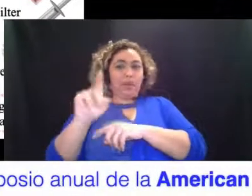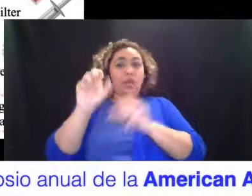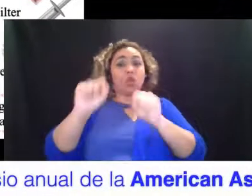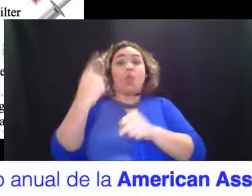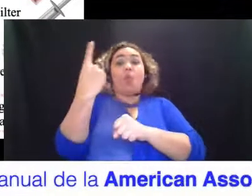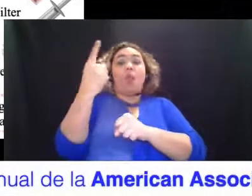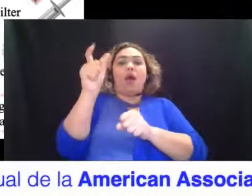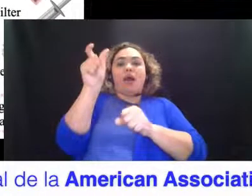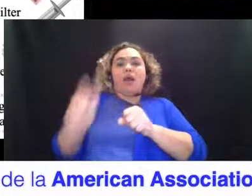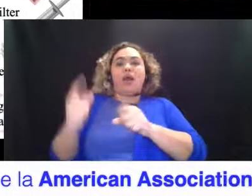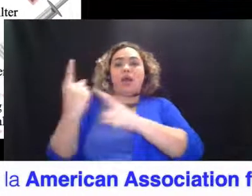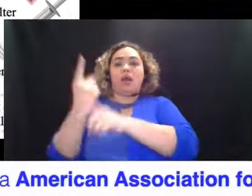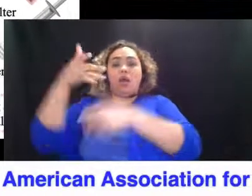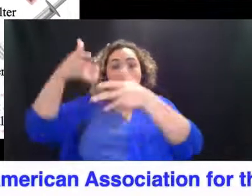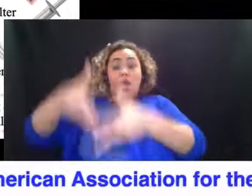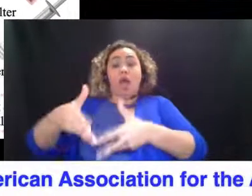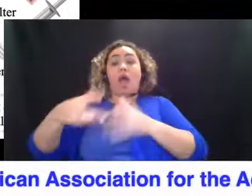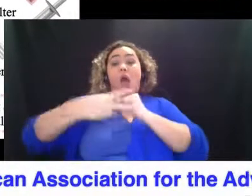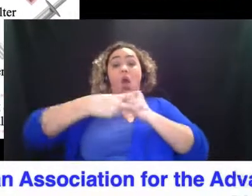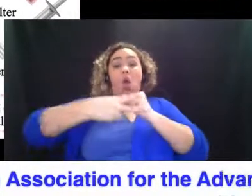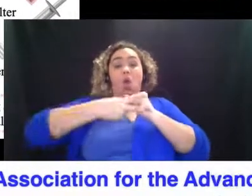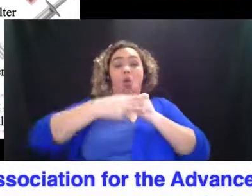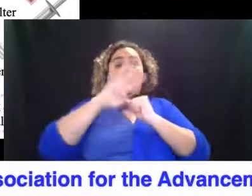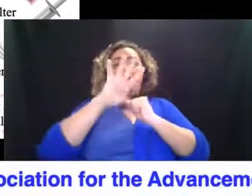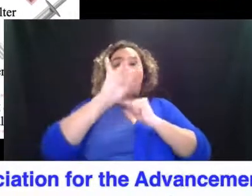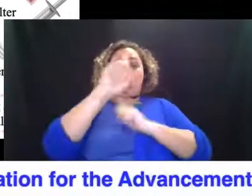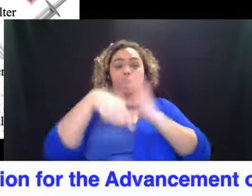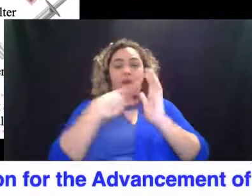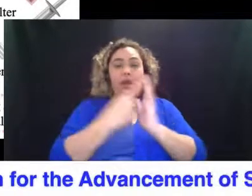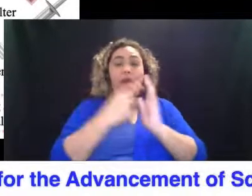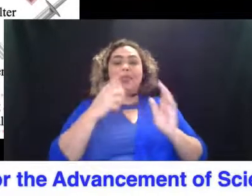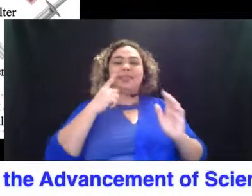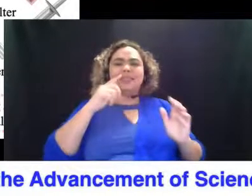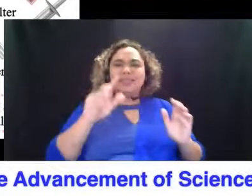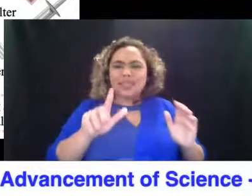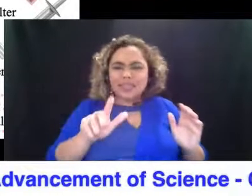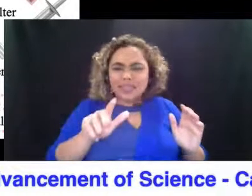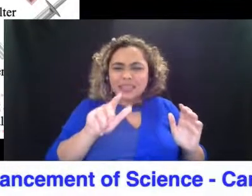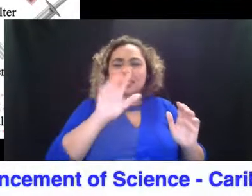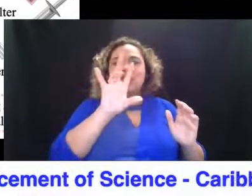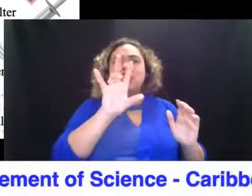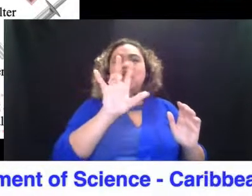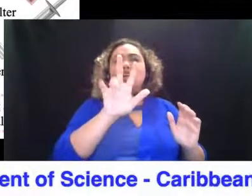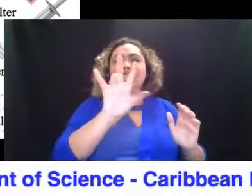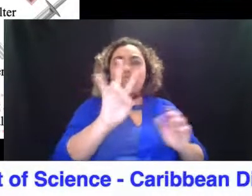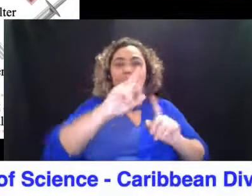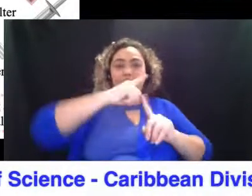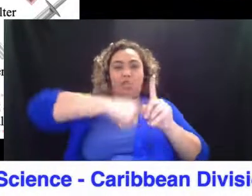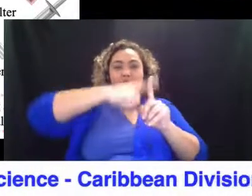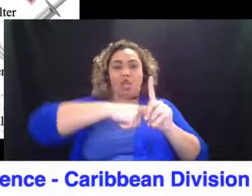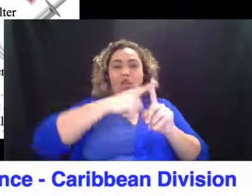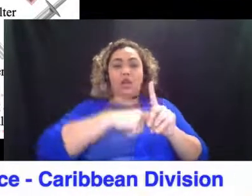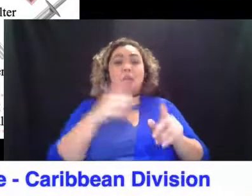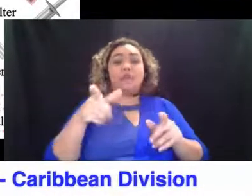concentration. It was incubated on 37 degrees for 48 hours. The sample